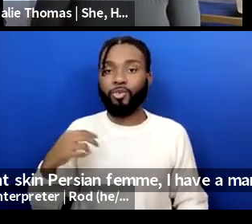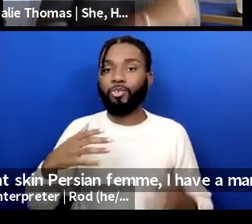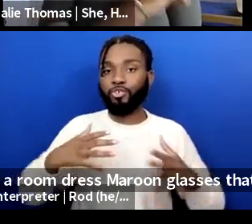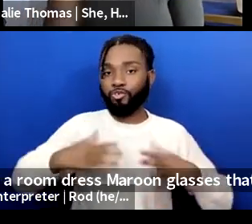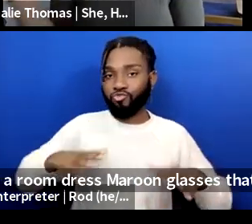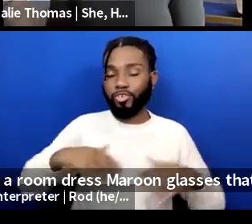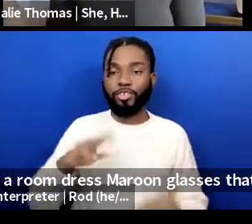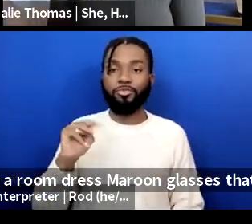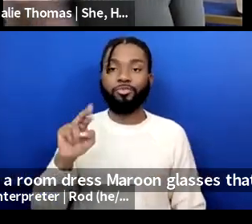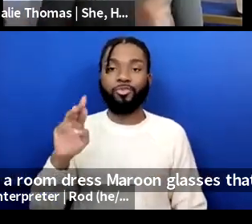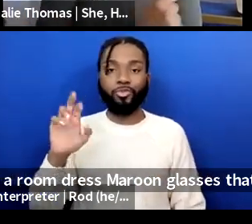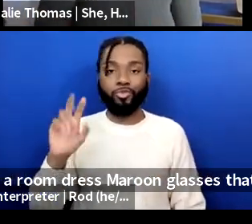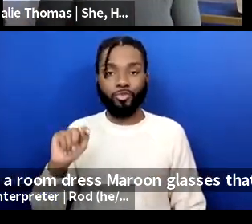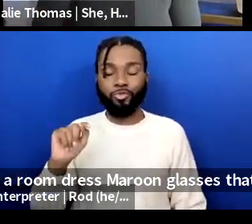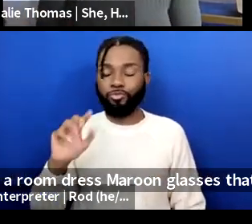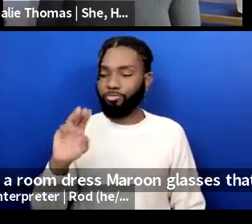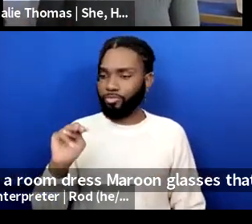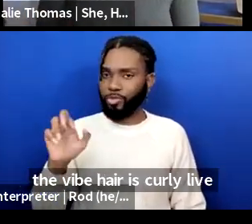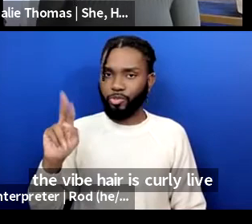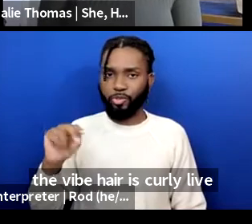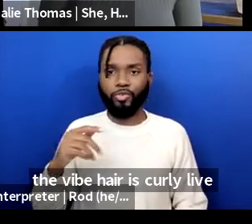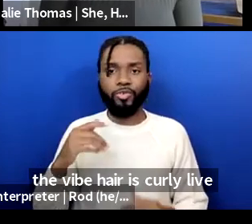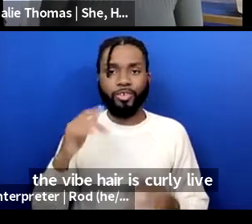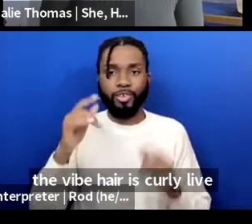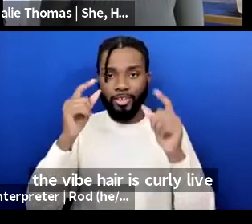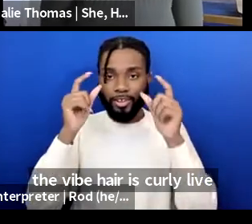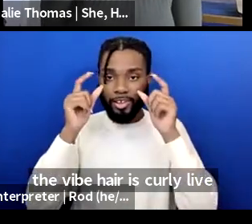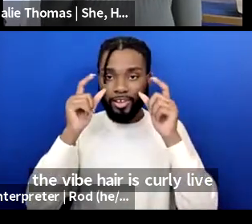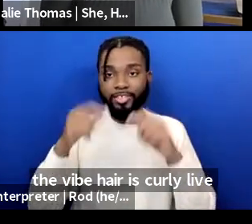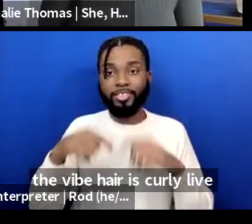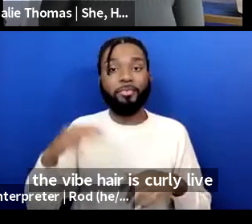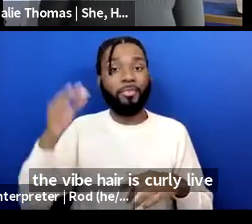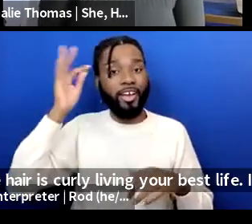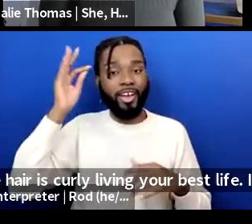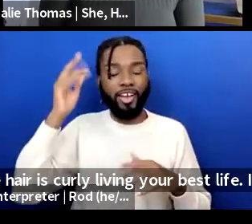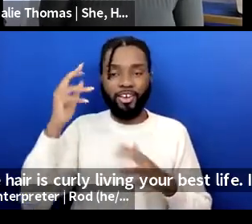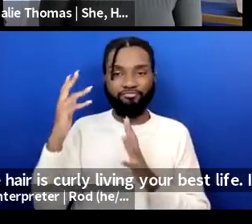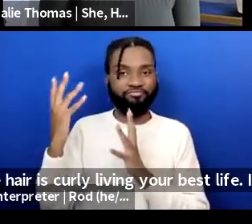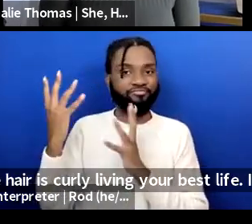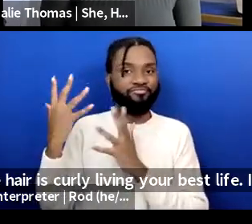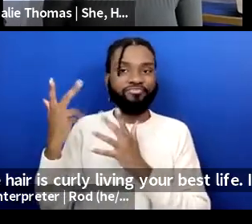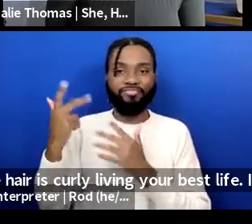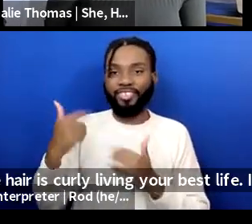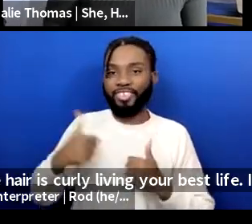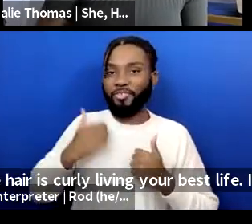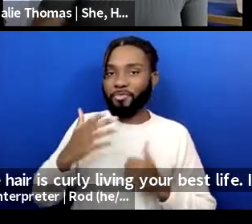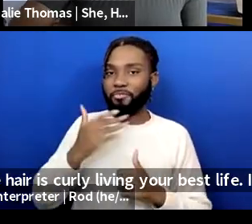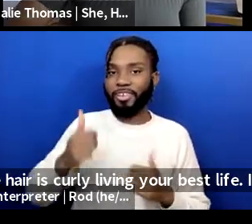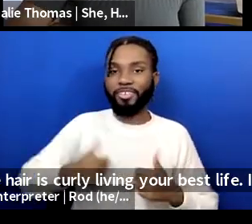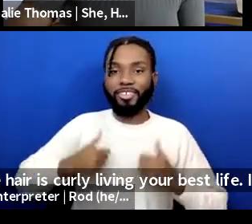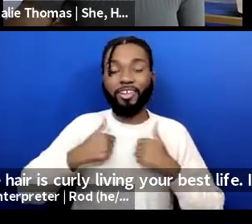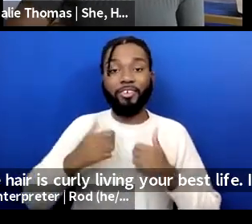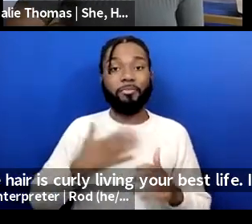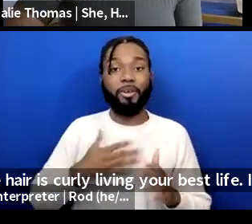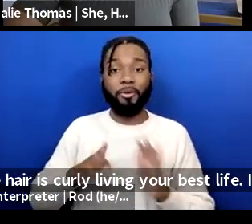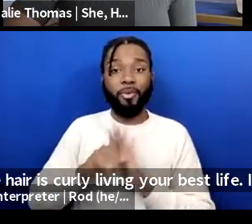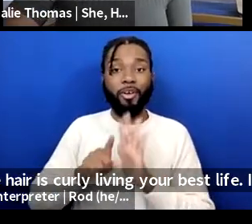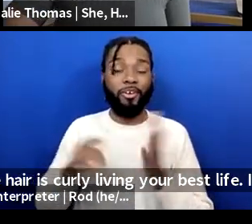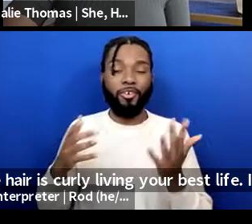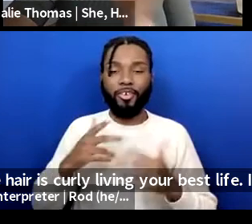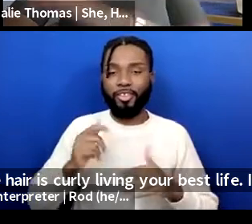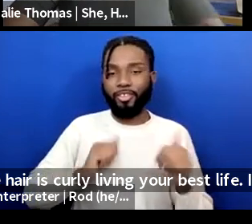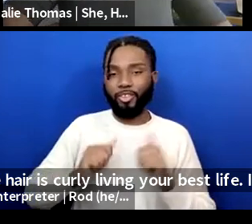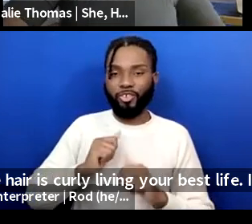vibe. Hair is curly, living her best life. I have a virtual Zoom background of a theater on campus.